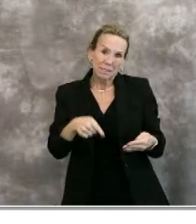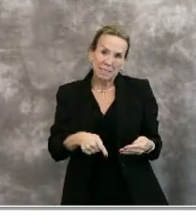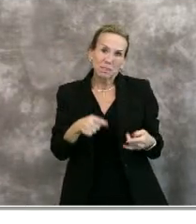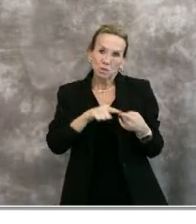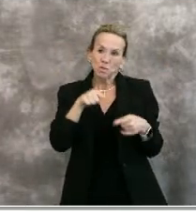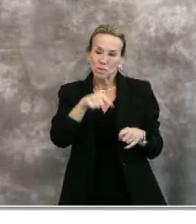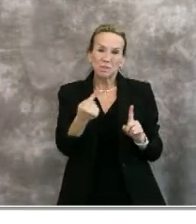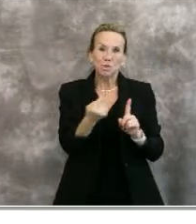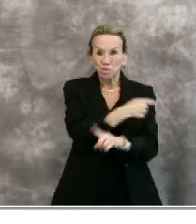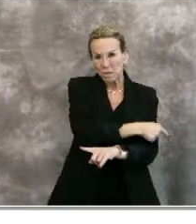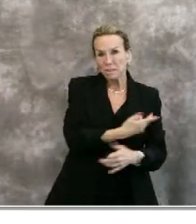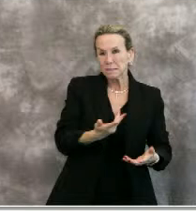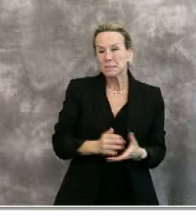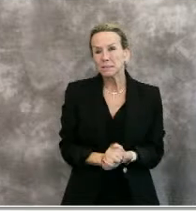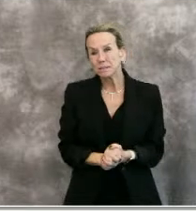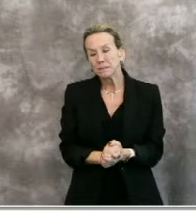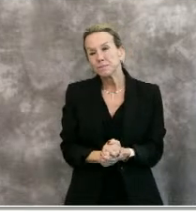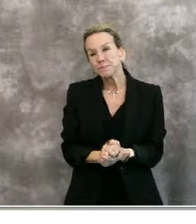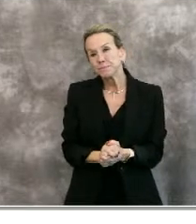back to their original